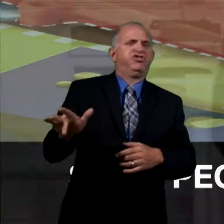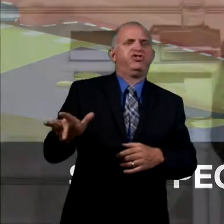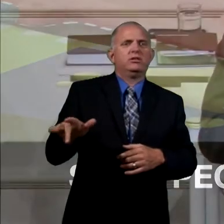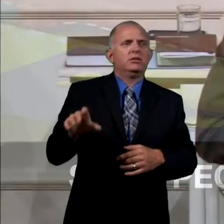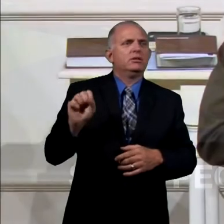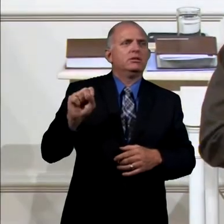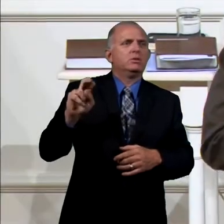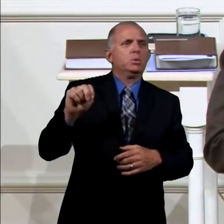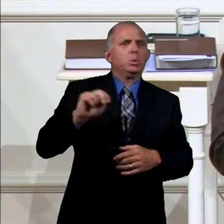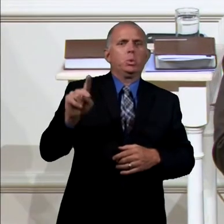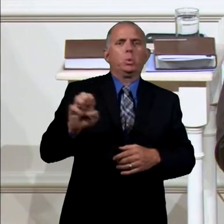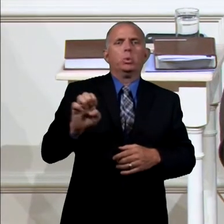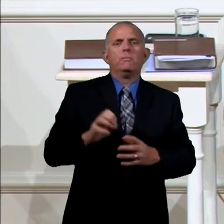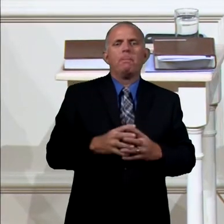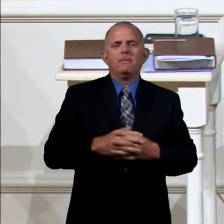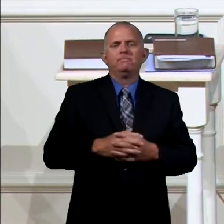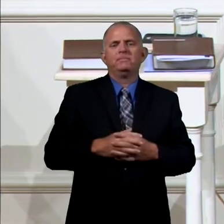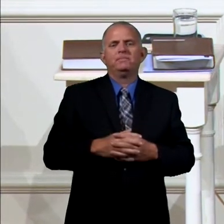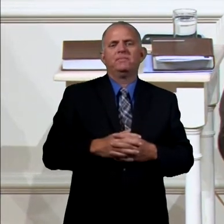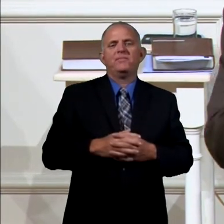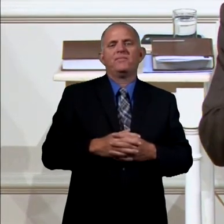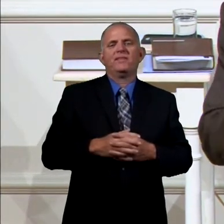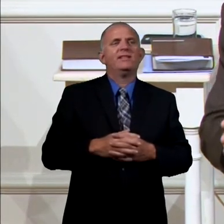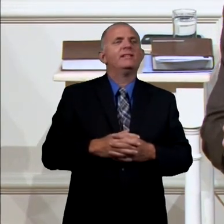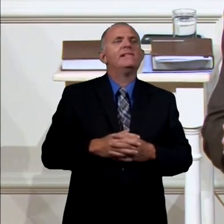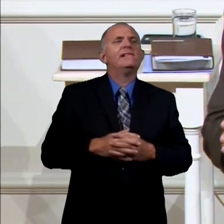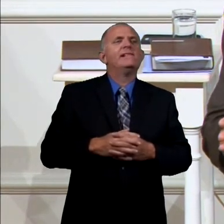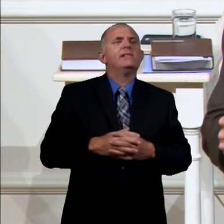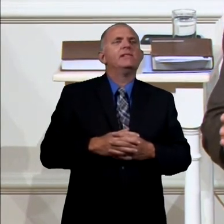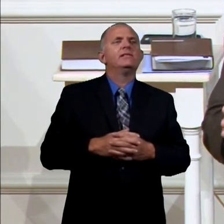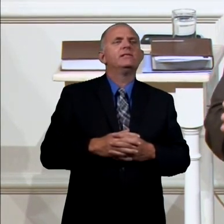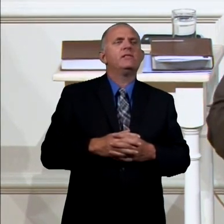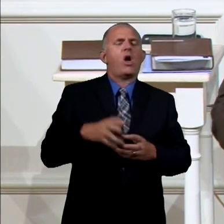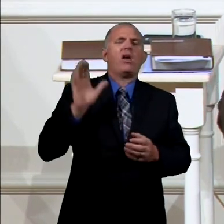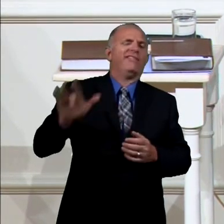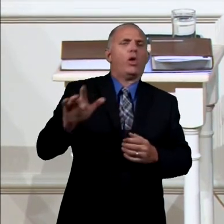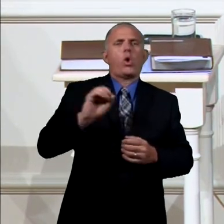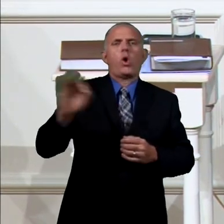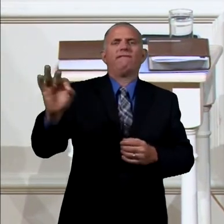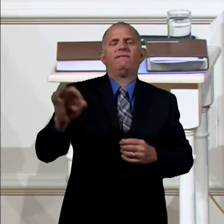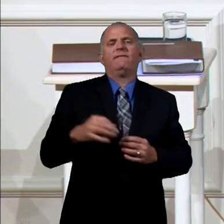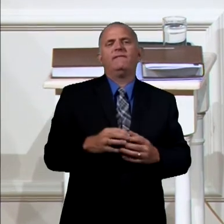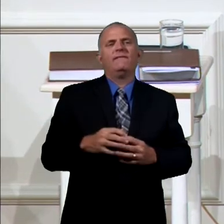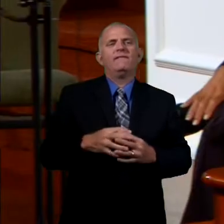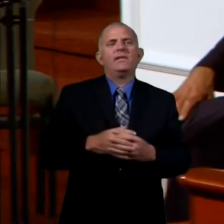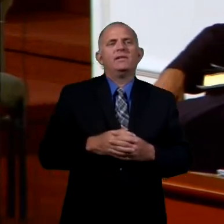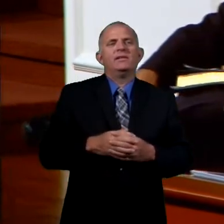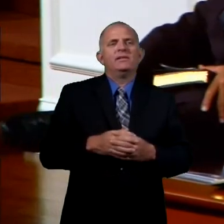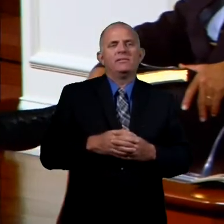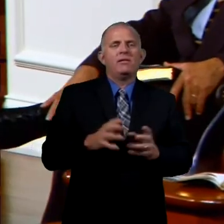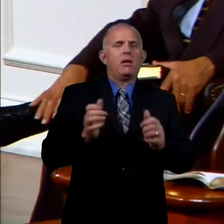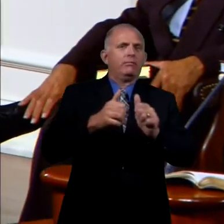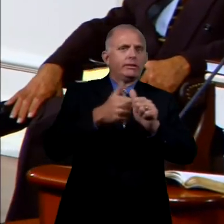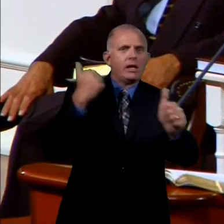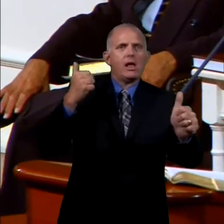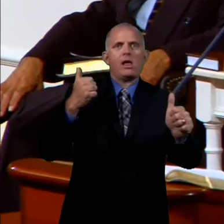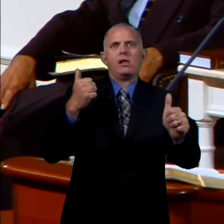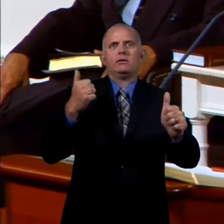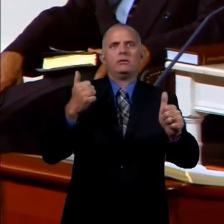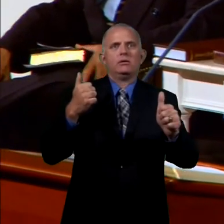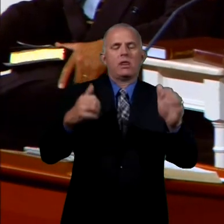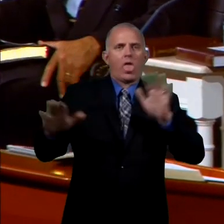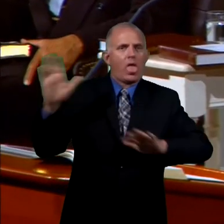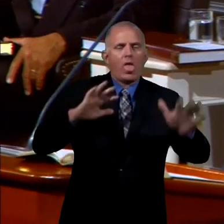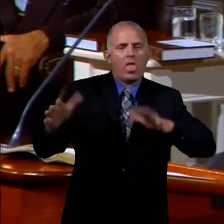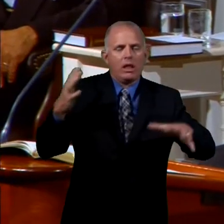a great way to start off your day, isn't it? Or you turn the alarm off. Then you really get running behind, and then you're having the type of day that you